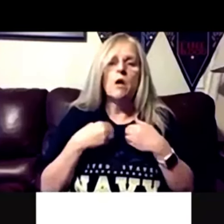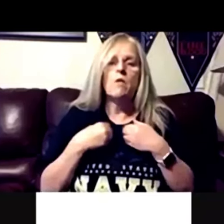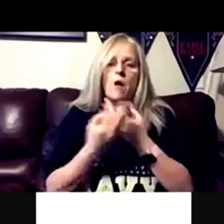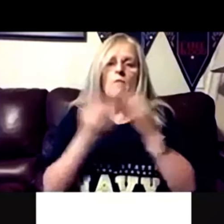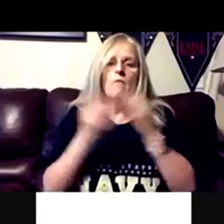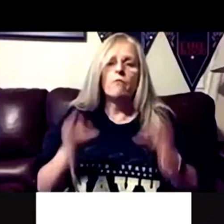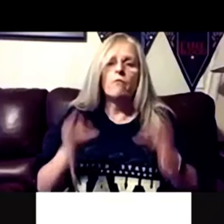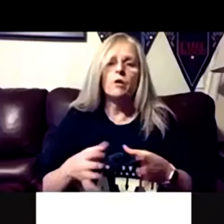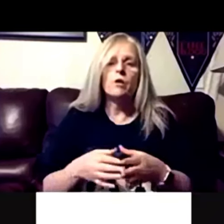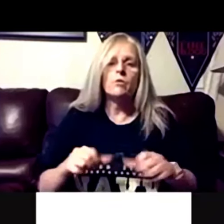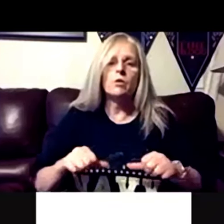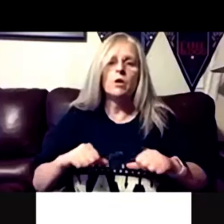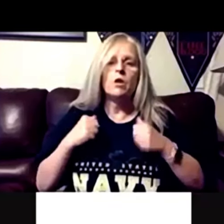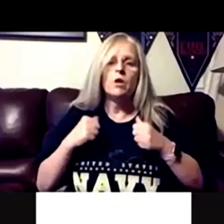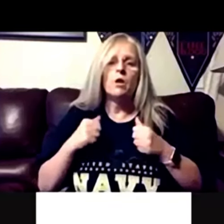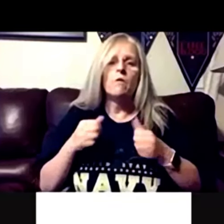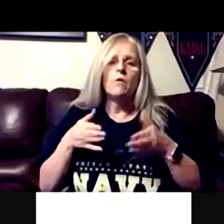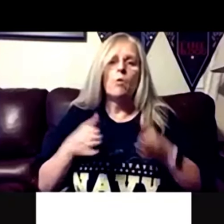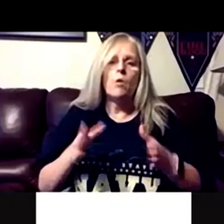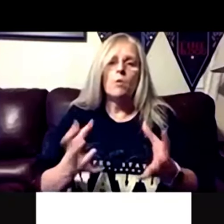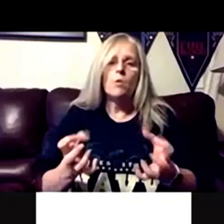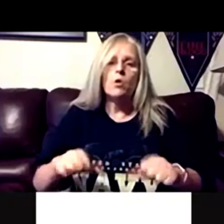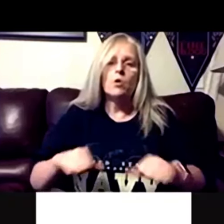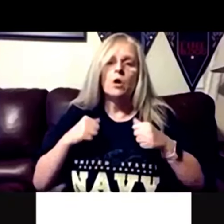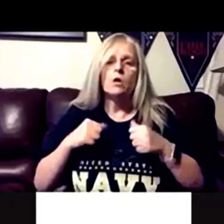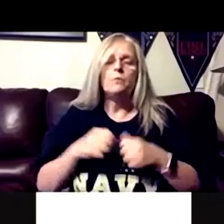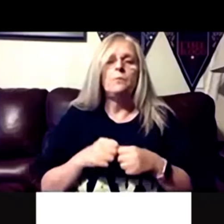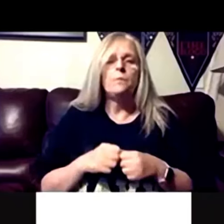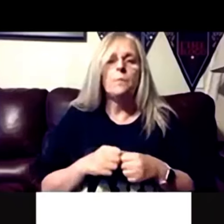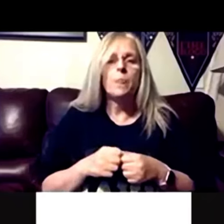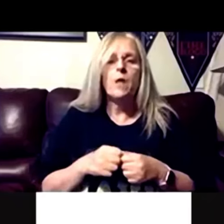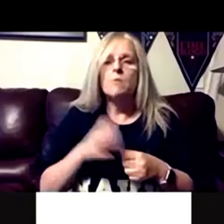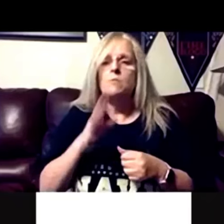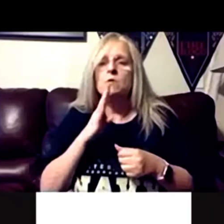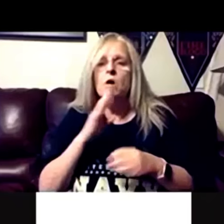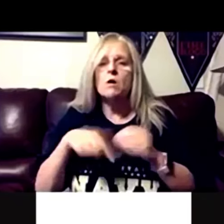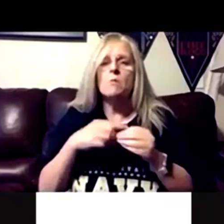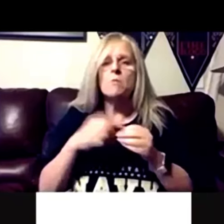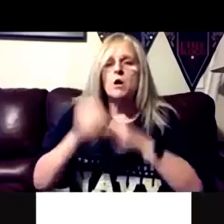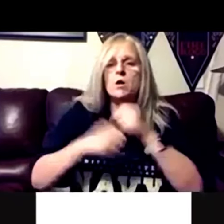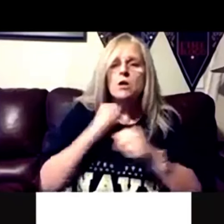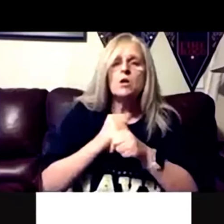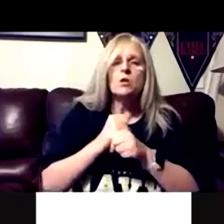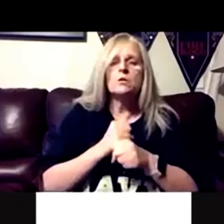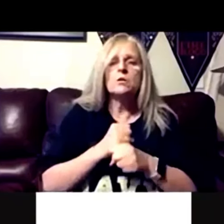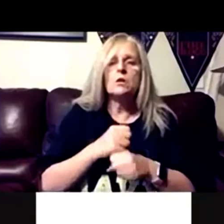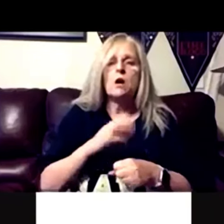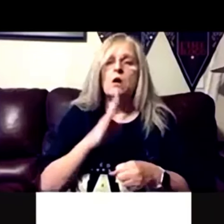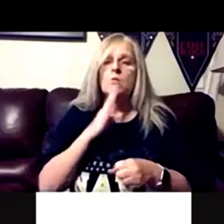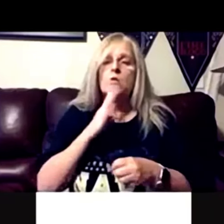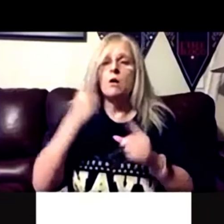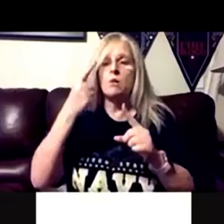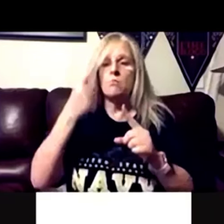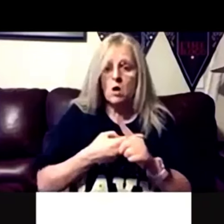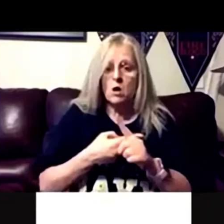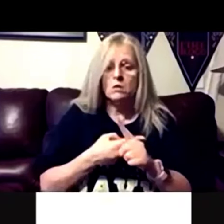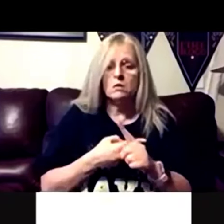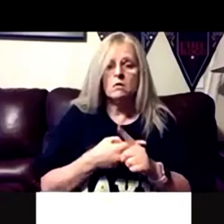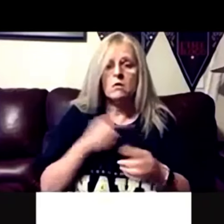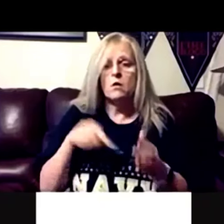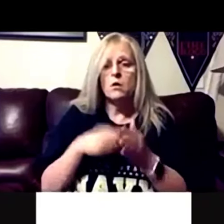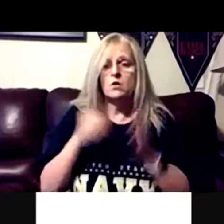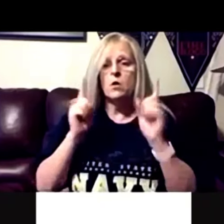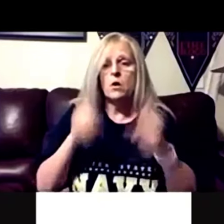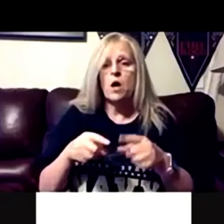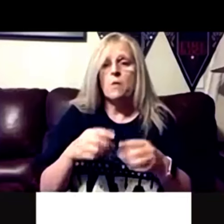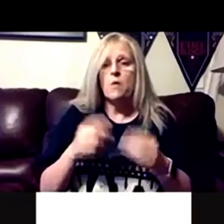be able to live the lifestyle we want to live. And I'm not talking about years. I'm talking months. This is going to happen very,